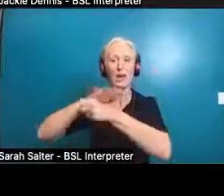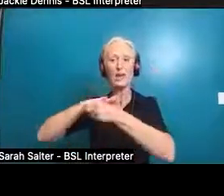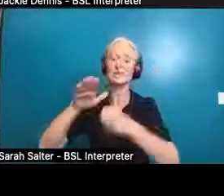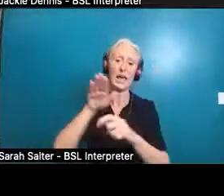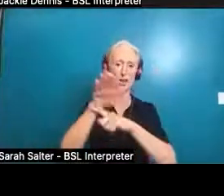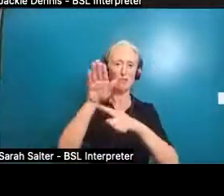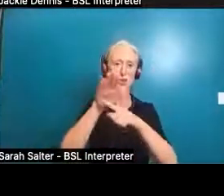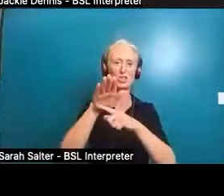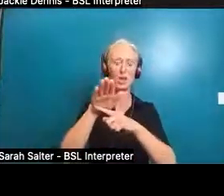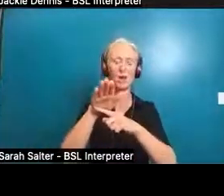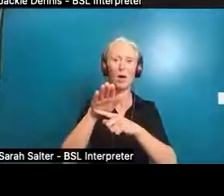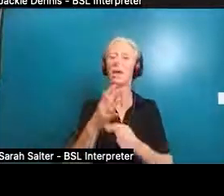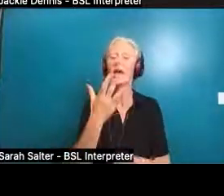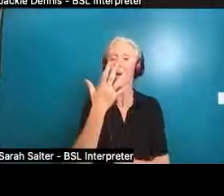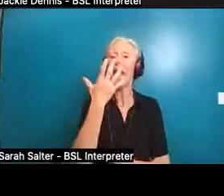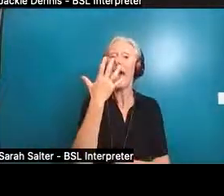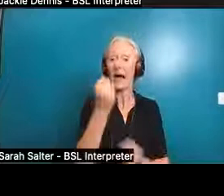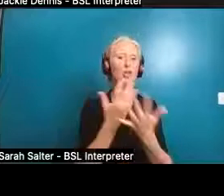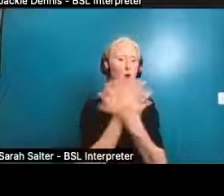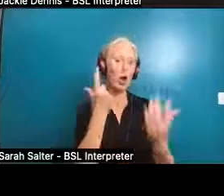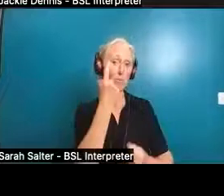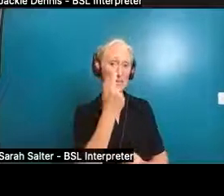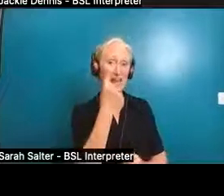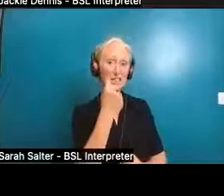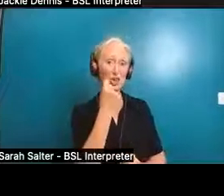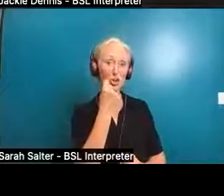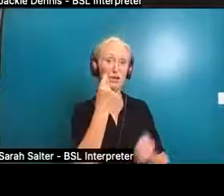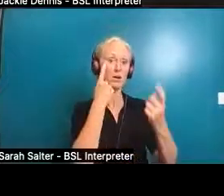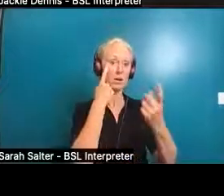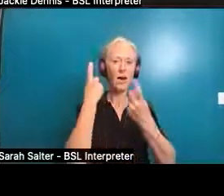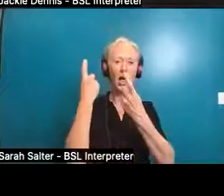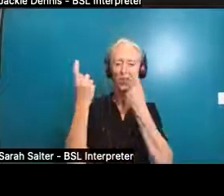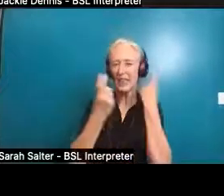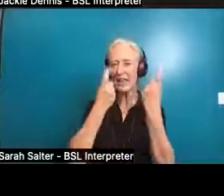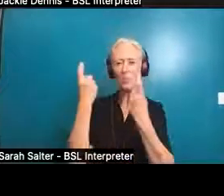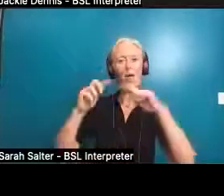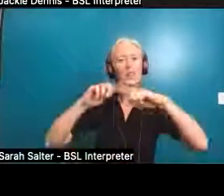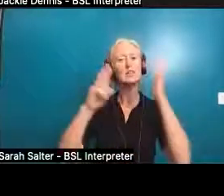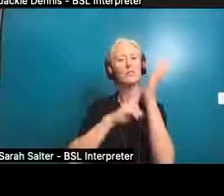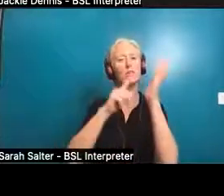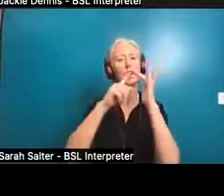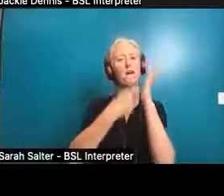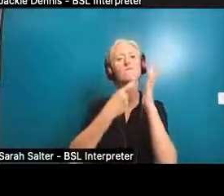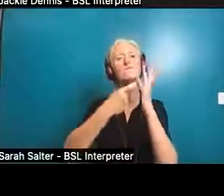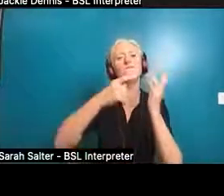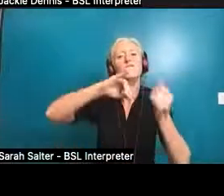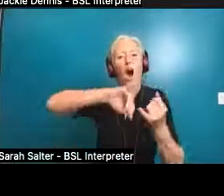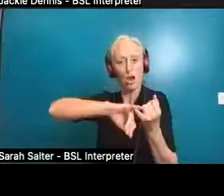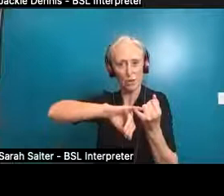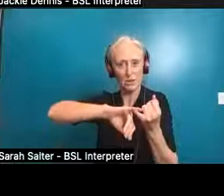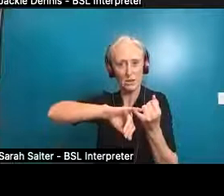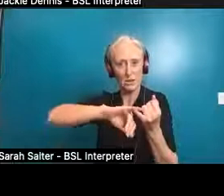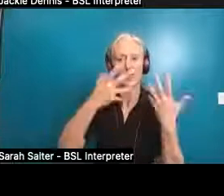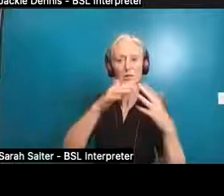the limitations of the viruses that are being used. And one slightly concerning thing that is starting